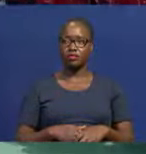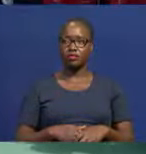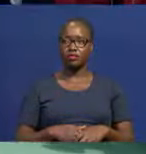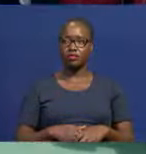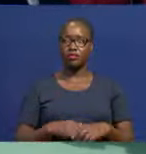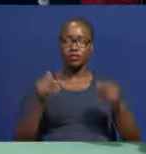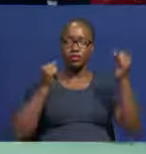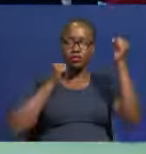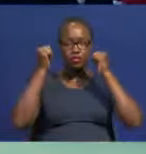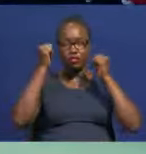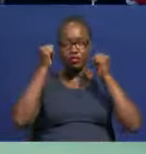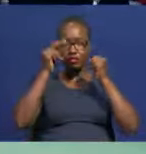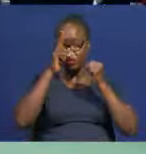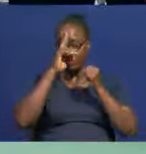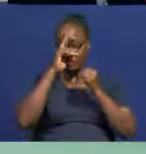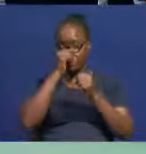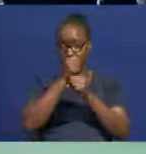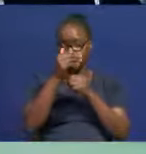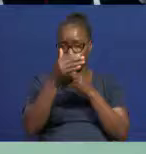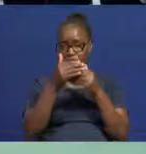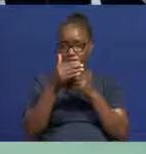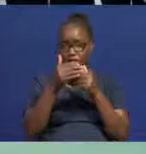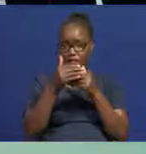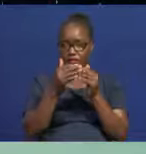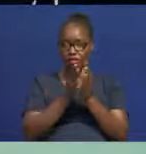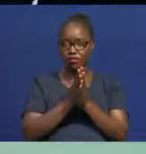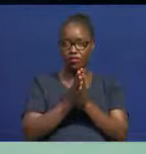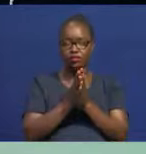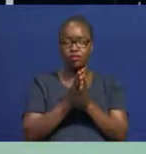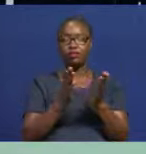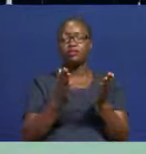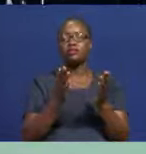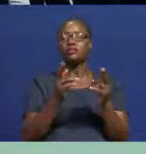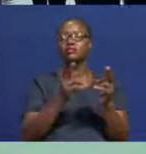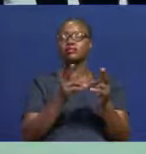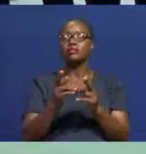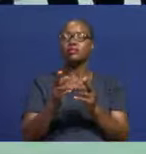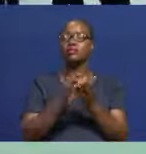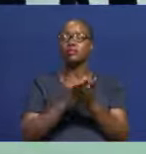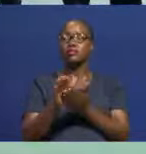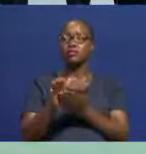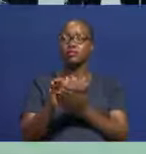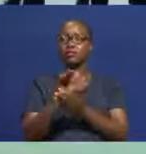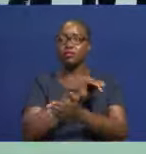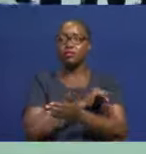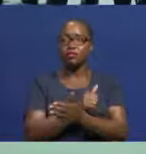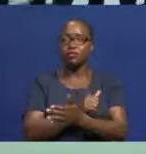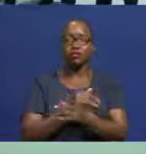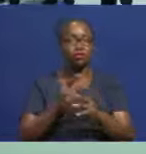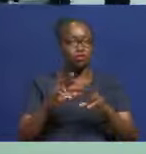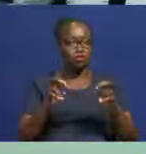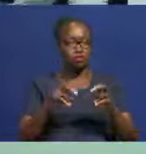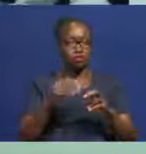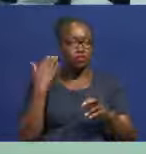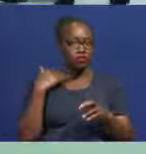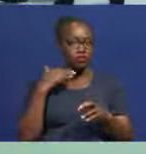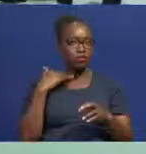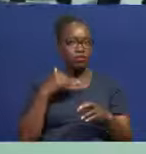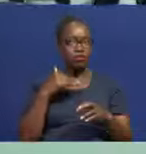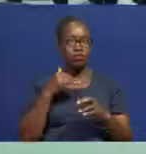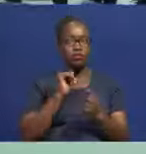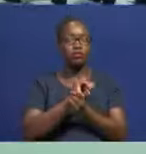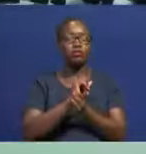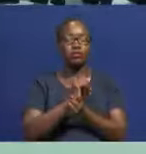The military police often works closely with civilian law enforcement agencies and has authority to investigate crime and